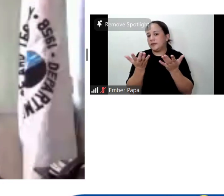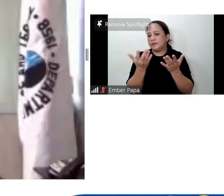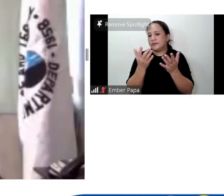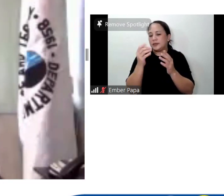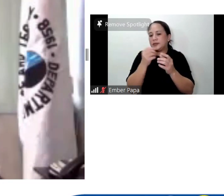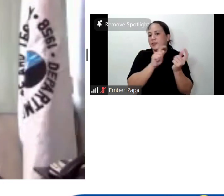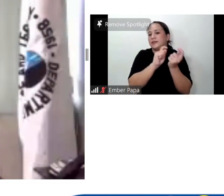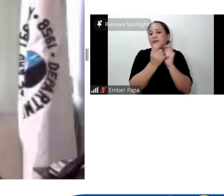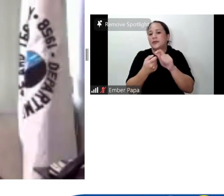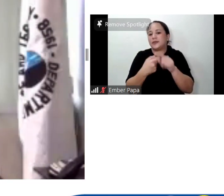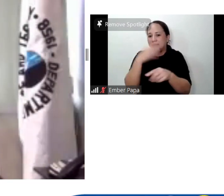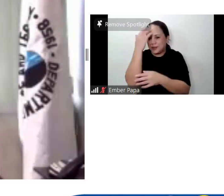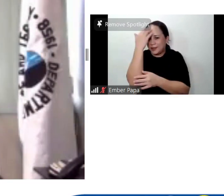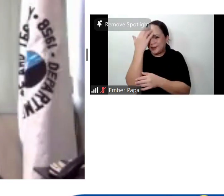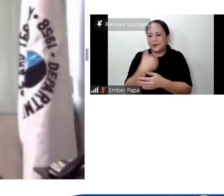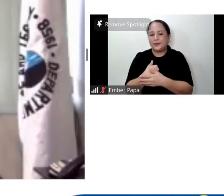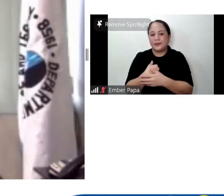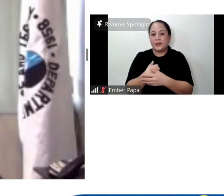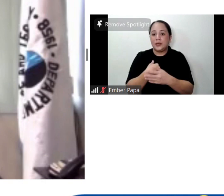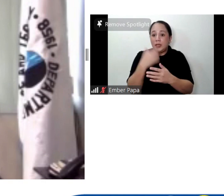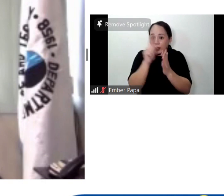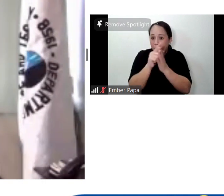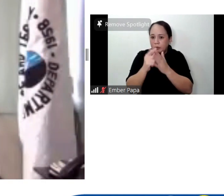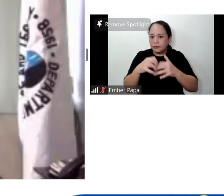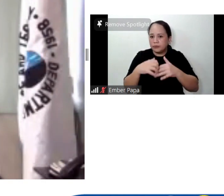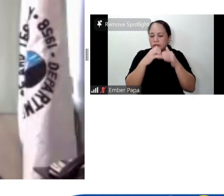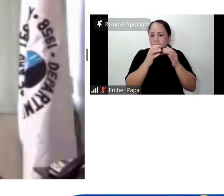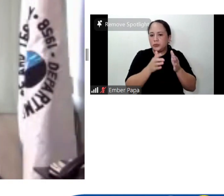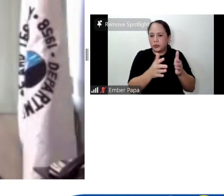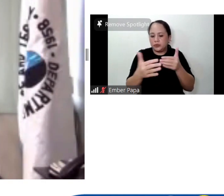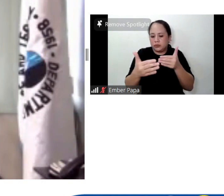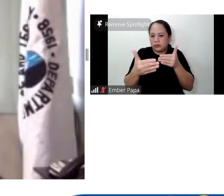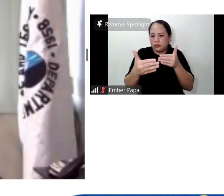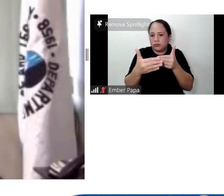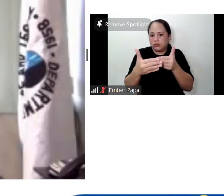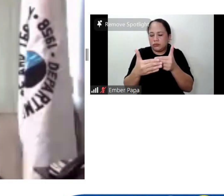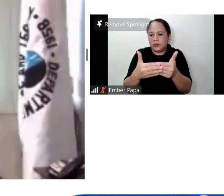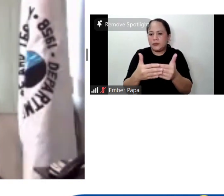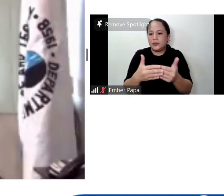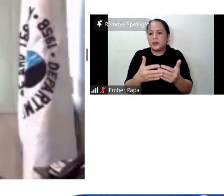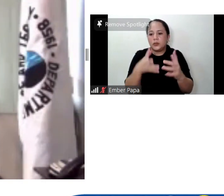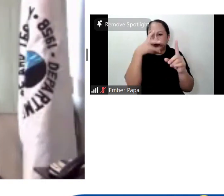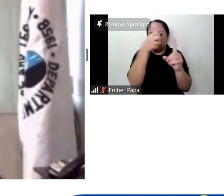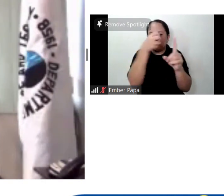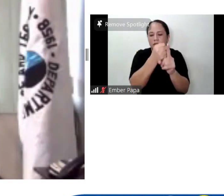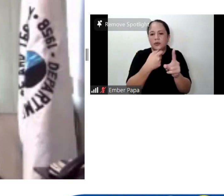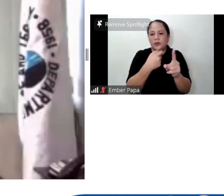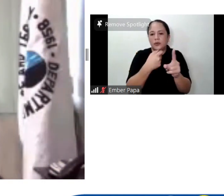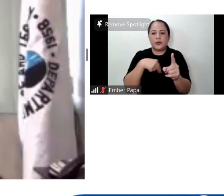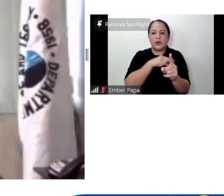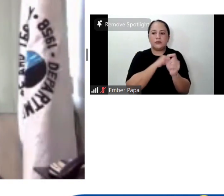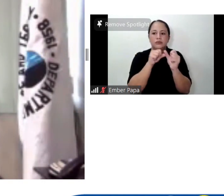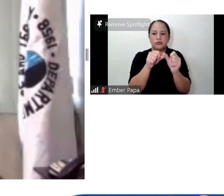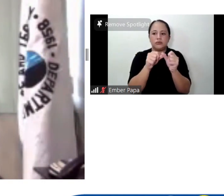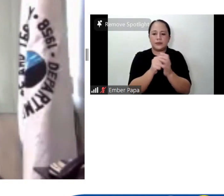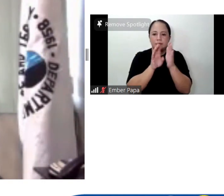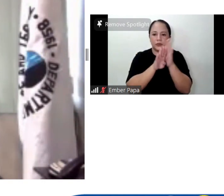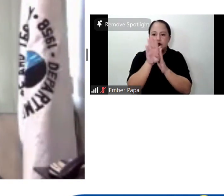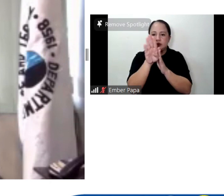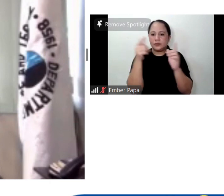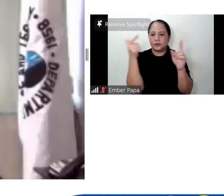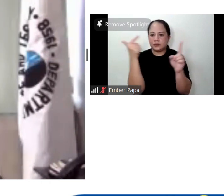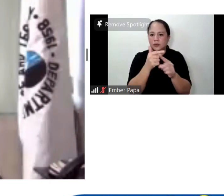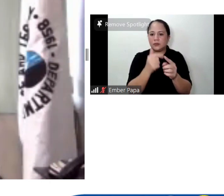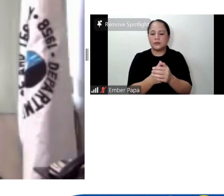our libraries build roads that shall bring us closer to the achievement of our Sustainable Development